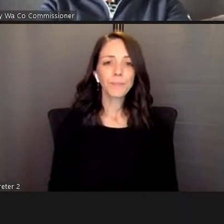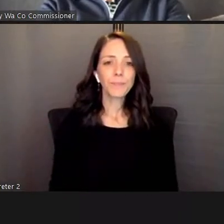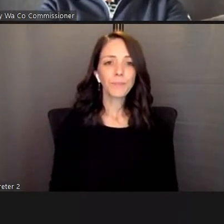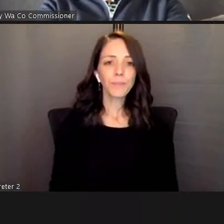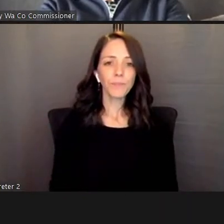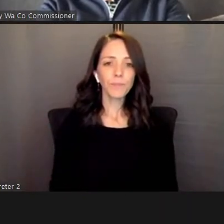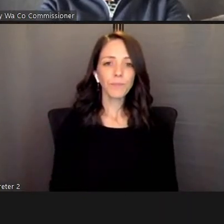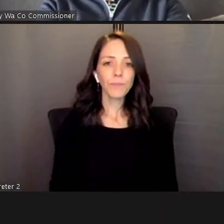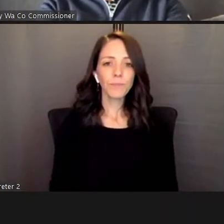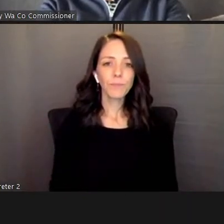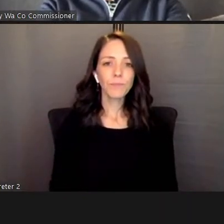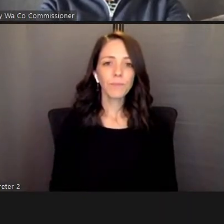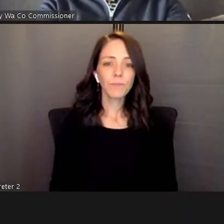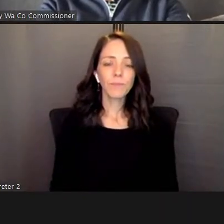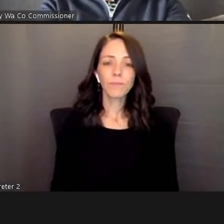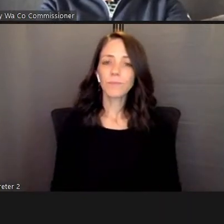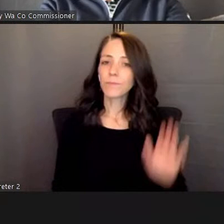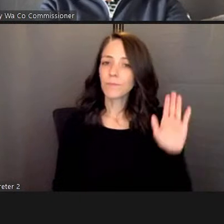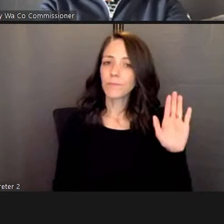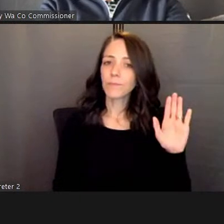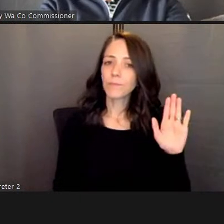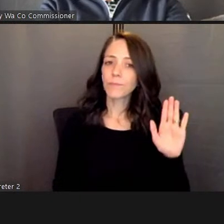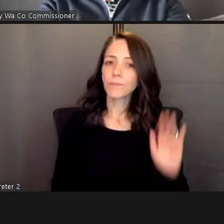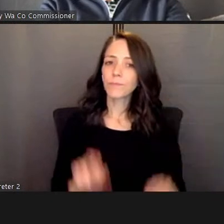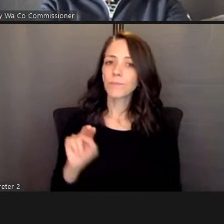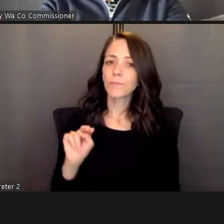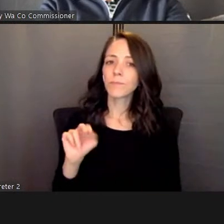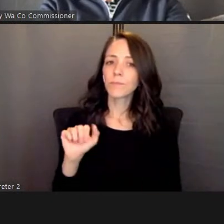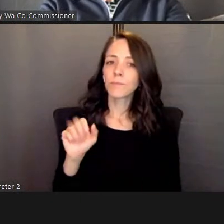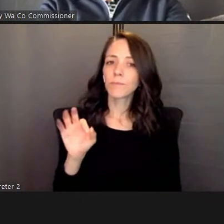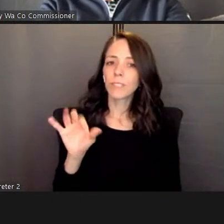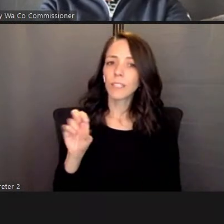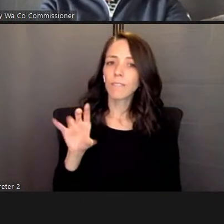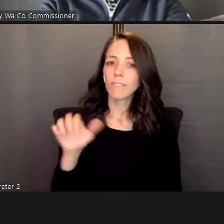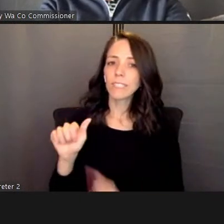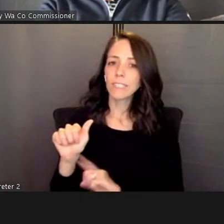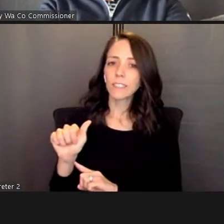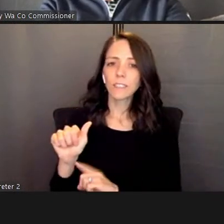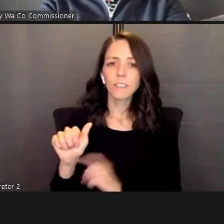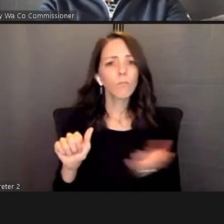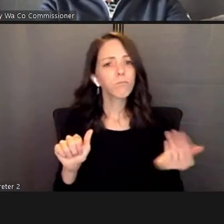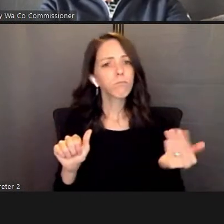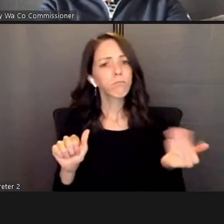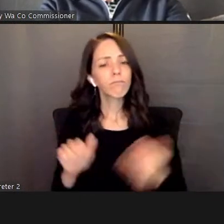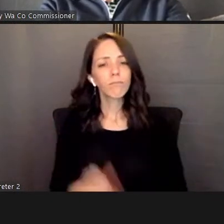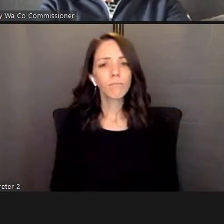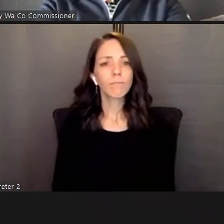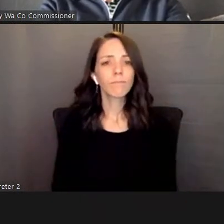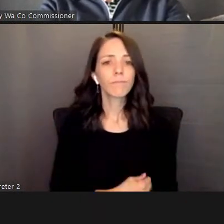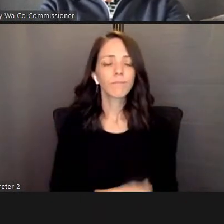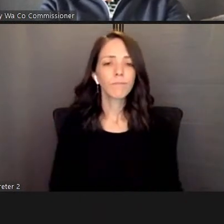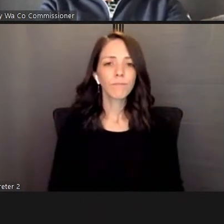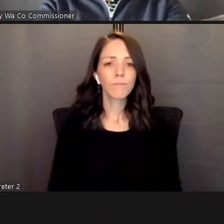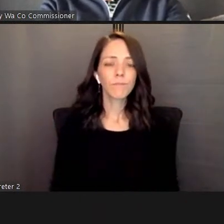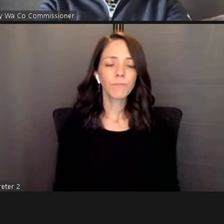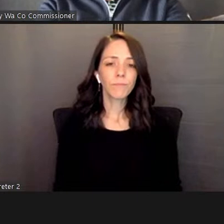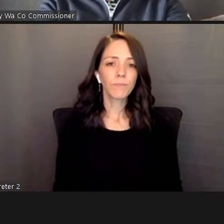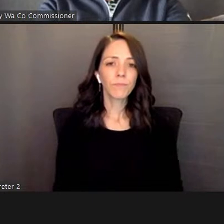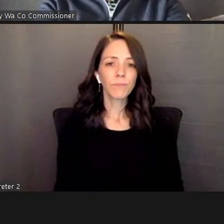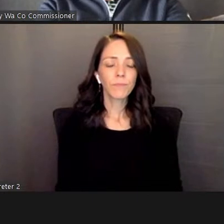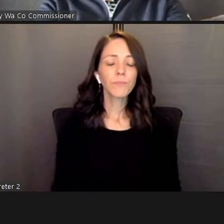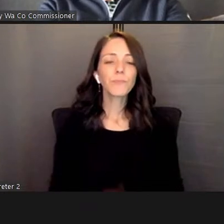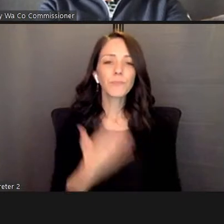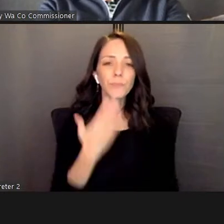participants? Philip, may I say something? Yes, please, Commissioner Fye. Yeah, thank